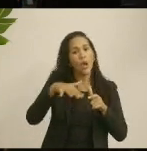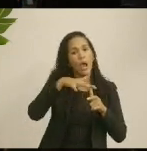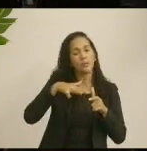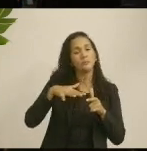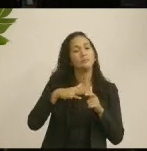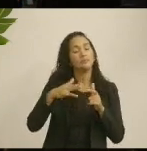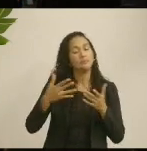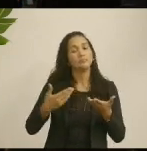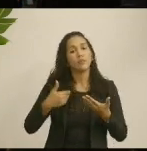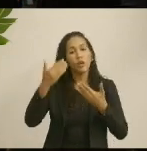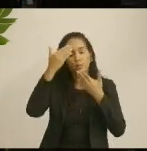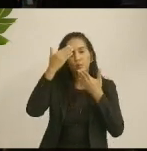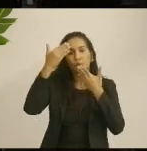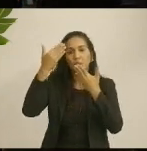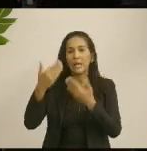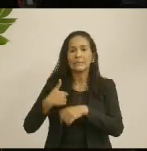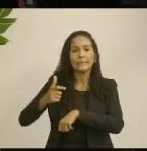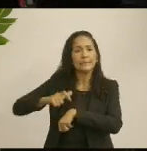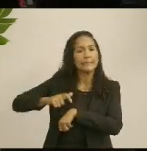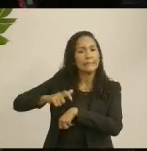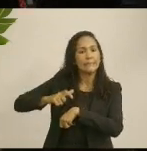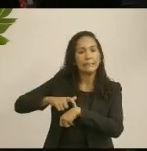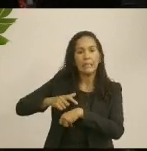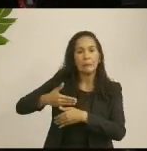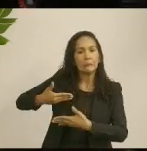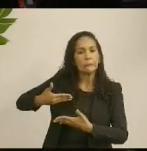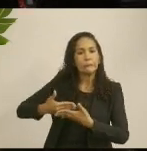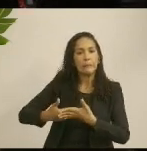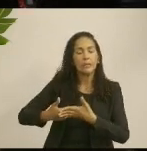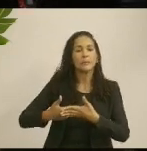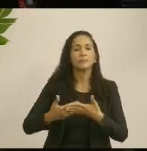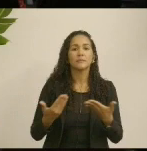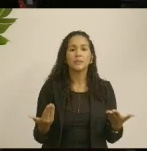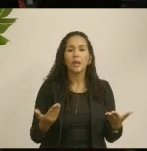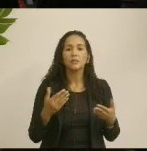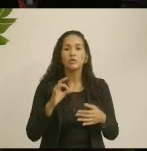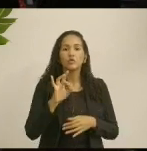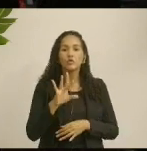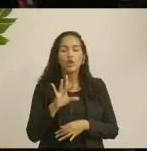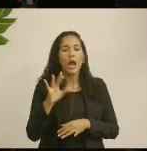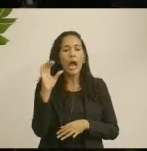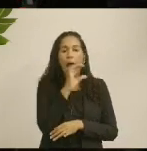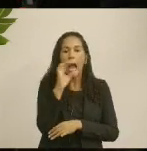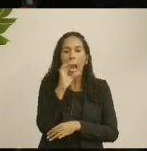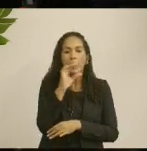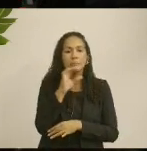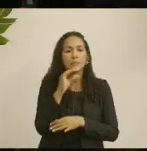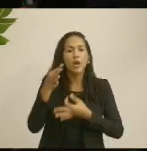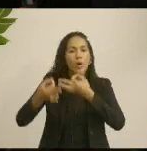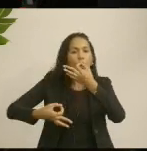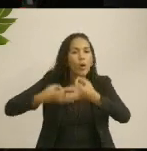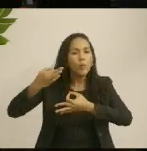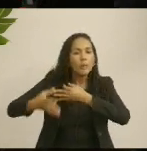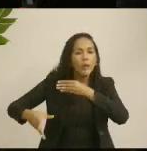don't have much time, so I would ask Susanne and Michael to just give their feedback very quickly in a couple of minutes, please.